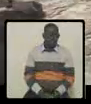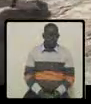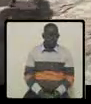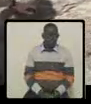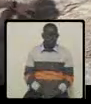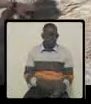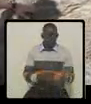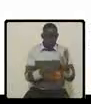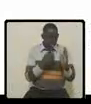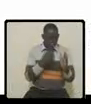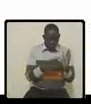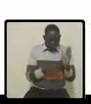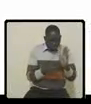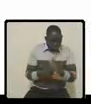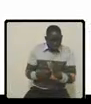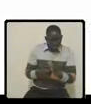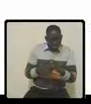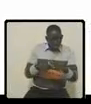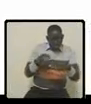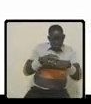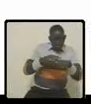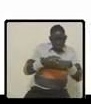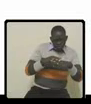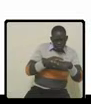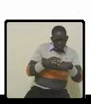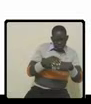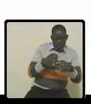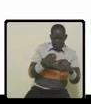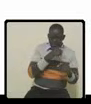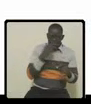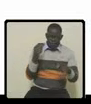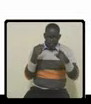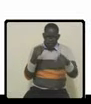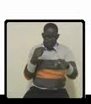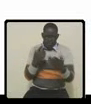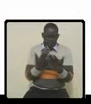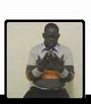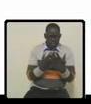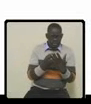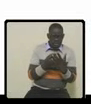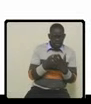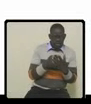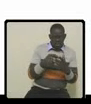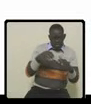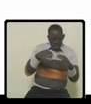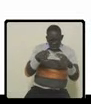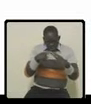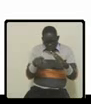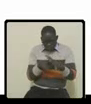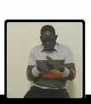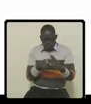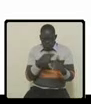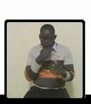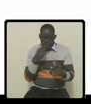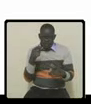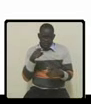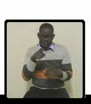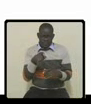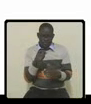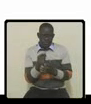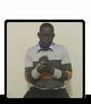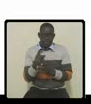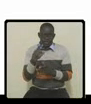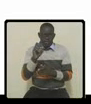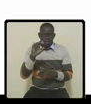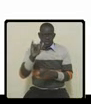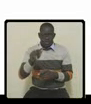Jason, do you see these rocks here? The top of the fold is called the anticline, and the bottom of the fold is called the syncline. Jason,